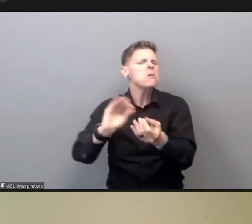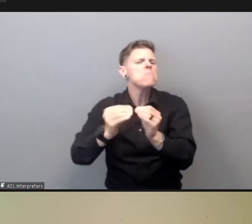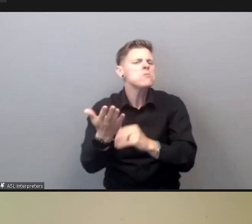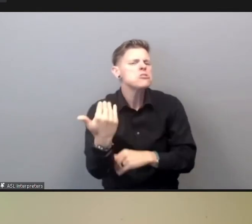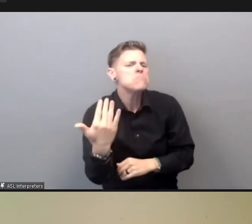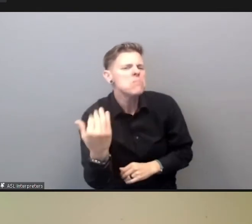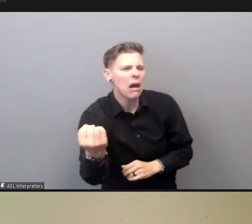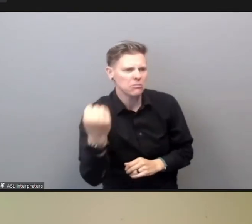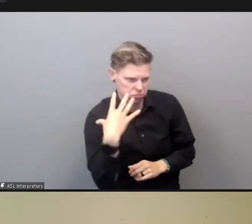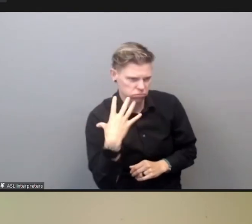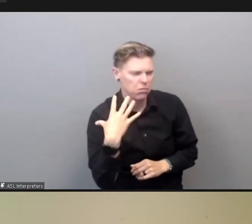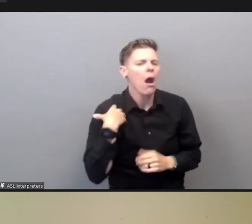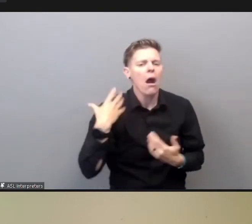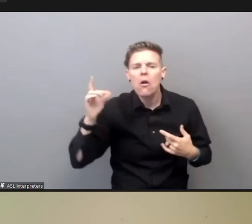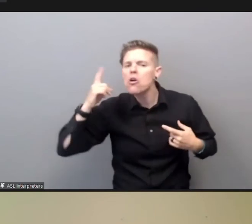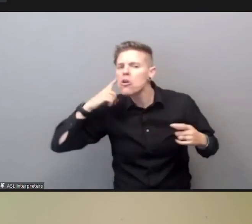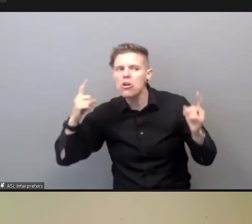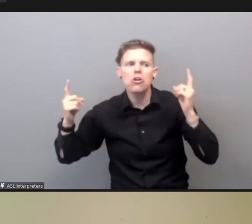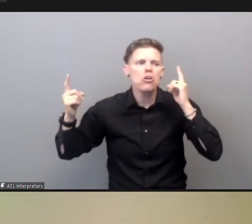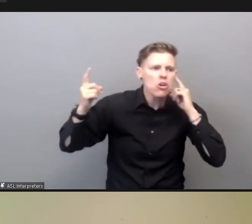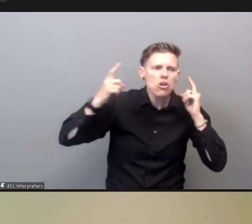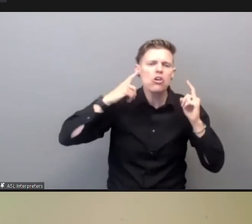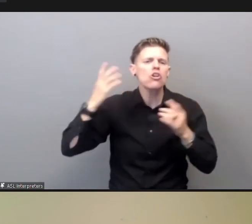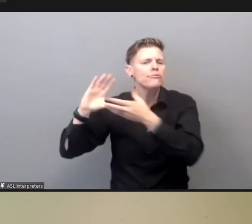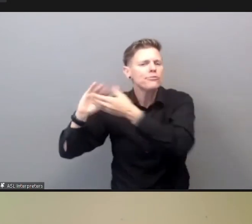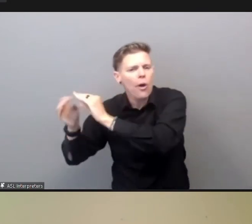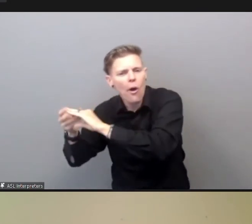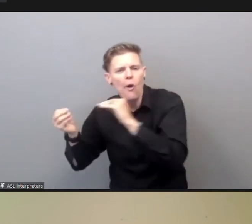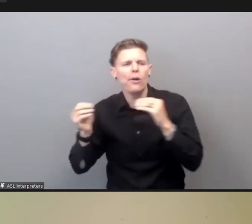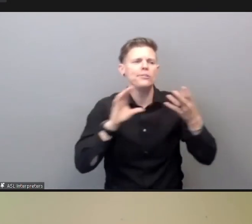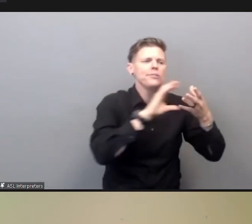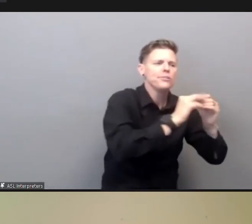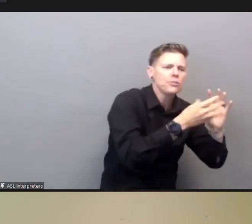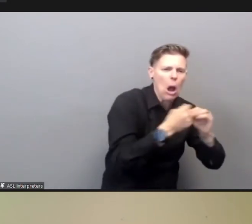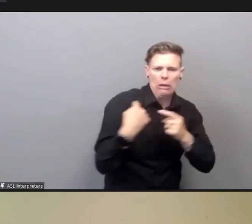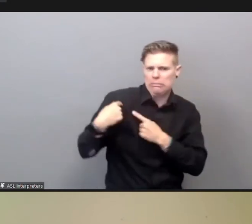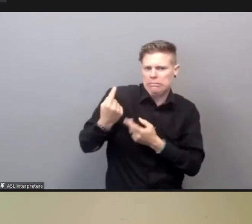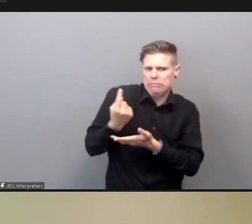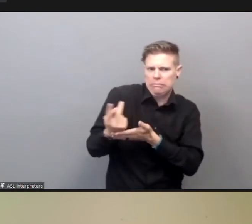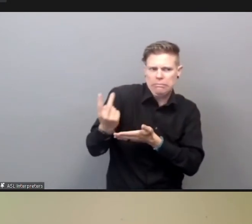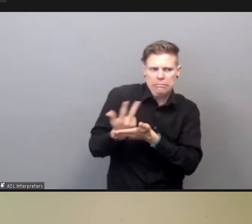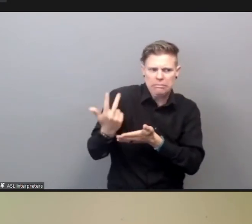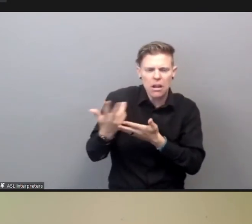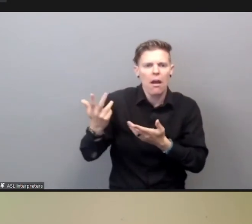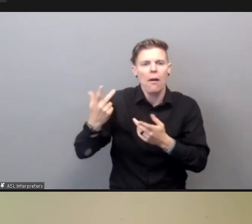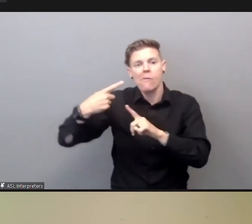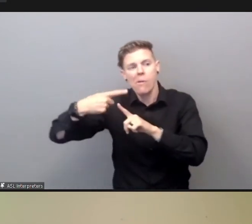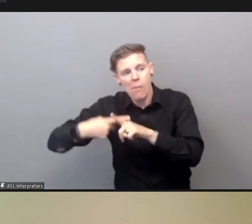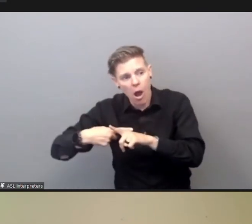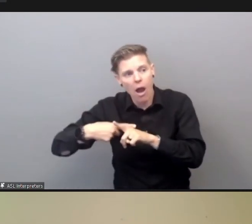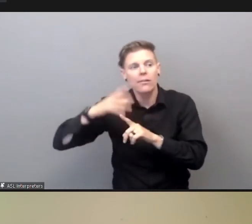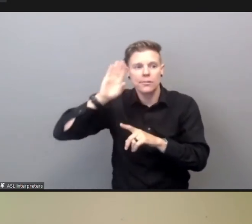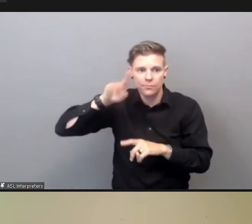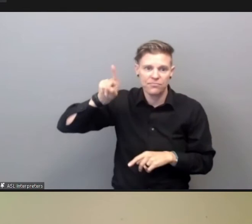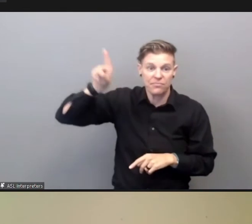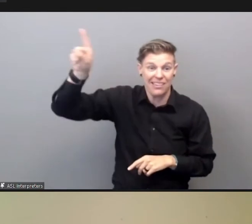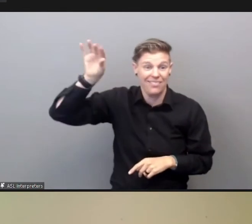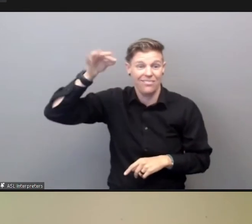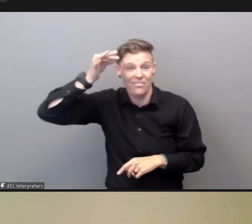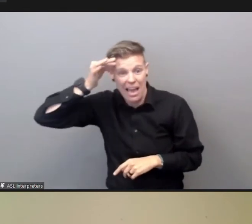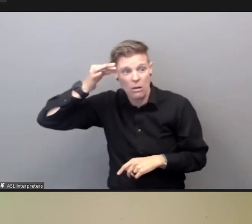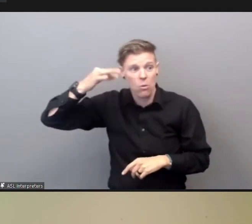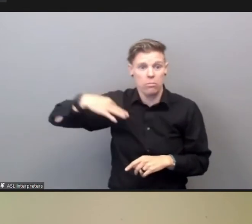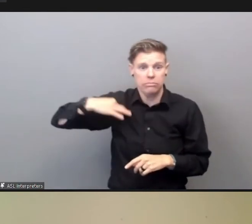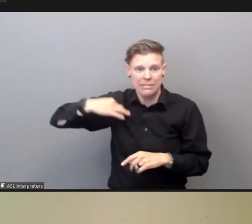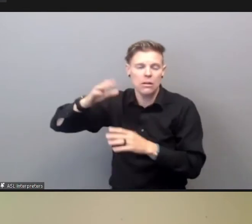the months and weeks leading up to the sort of expiration of benefits that once those benefits expire, people are going to come rushing